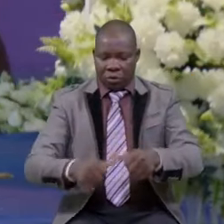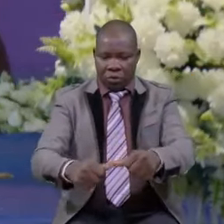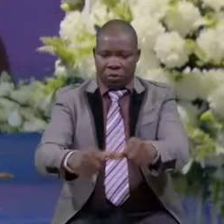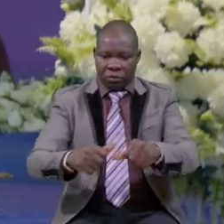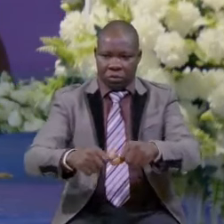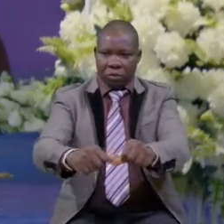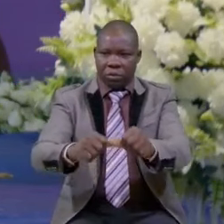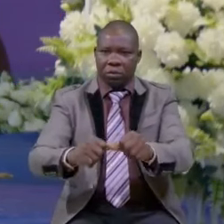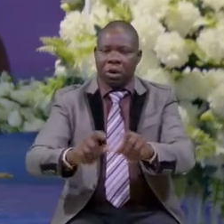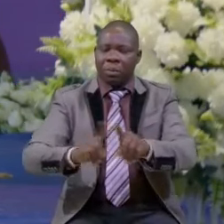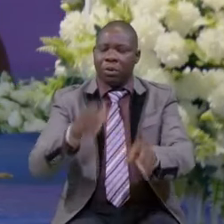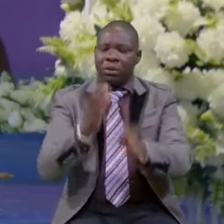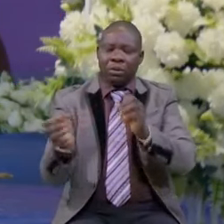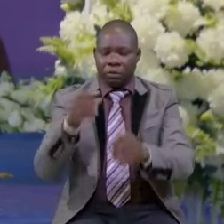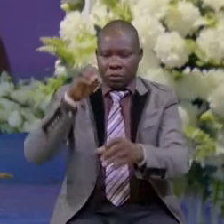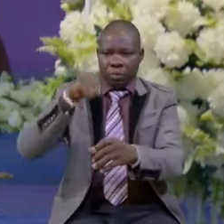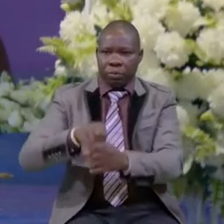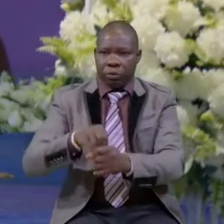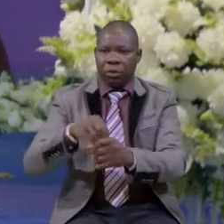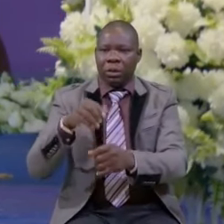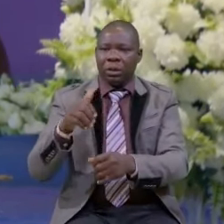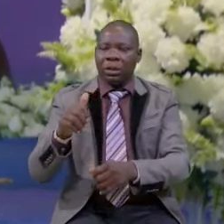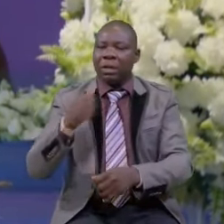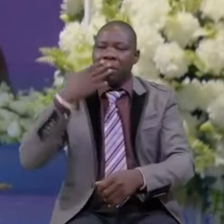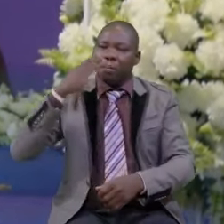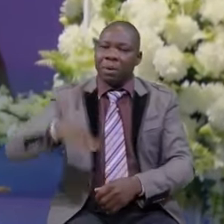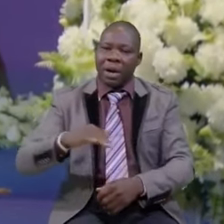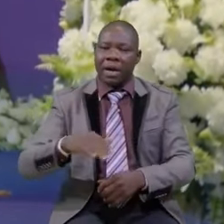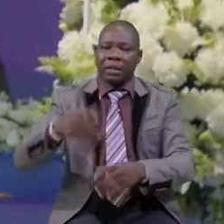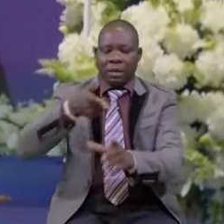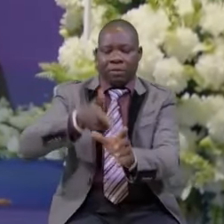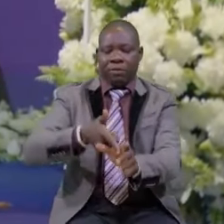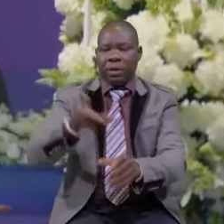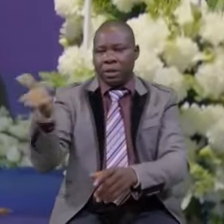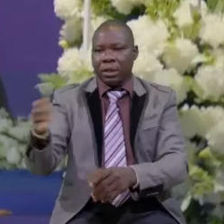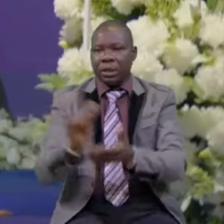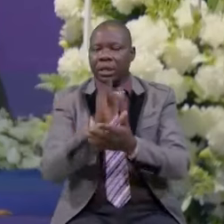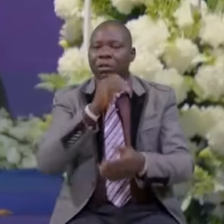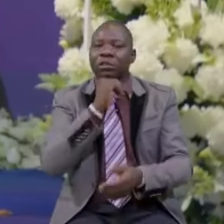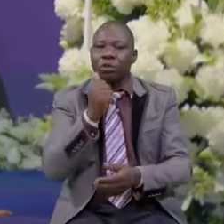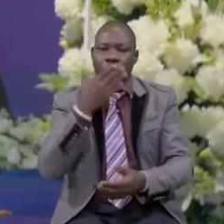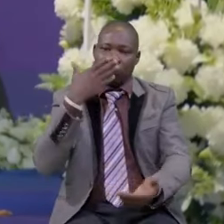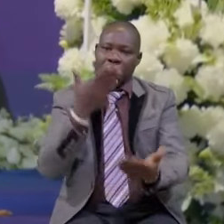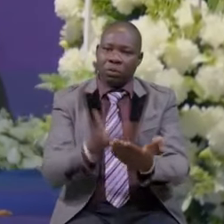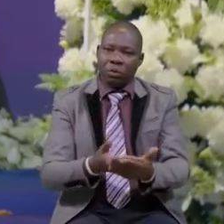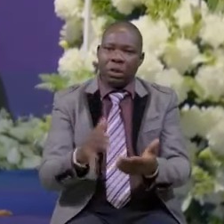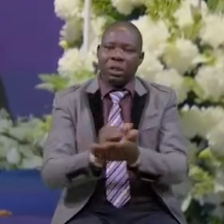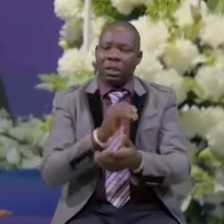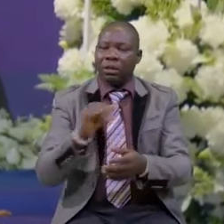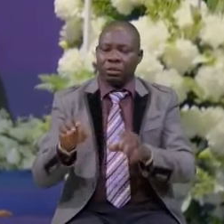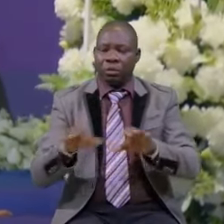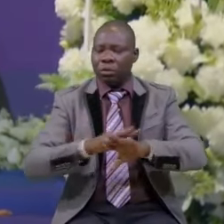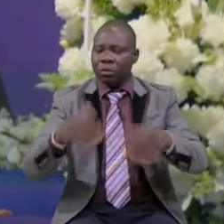you put inferior fuel there that doesn't really have the quality that